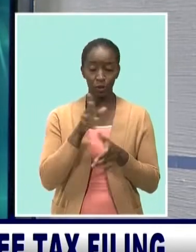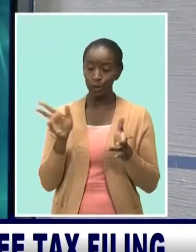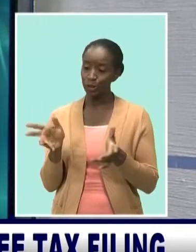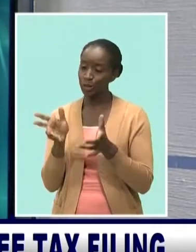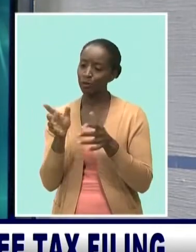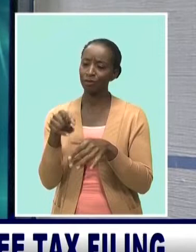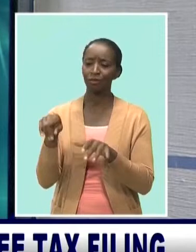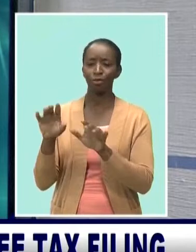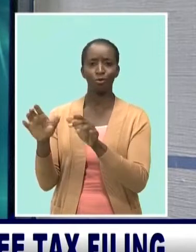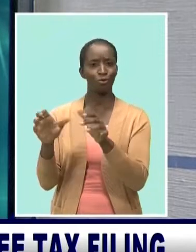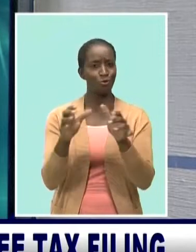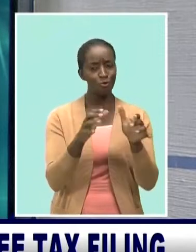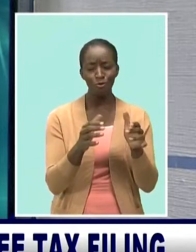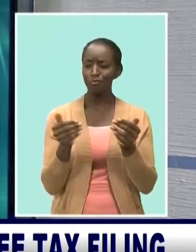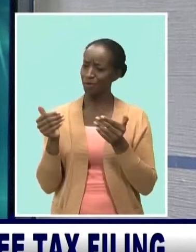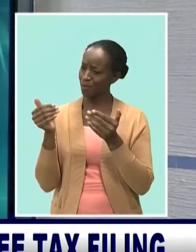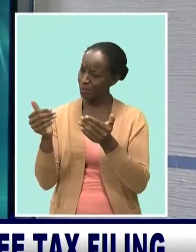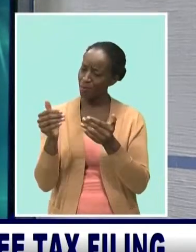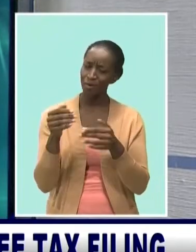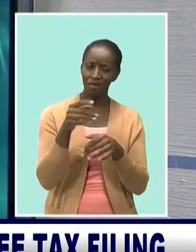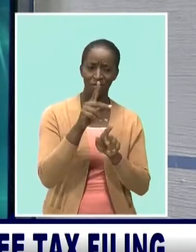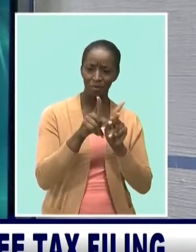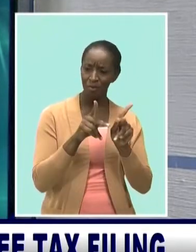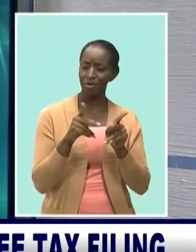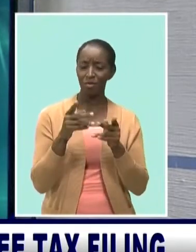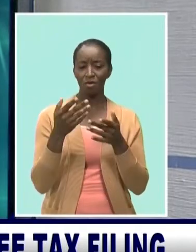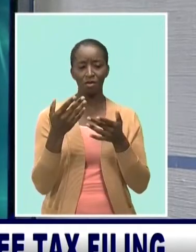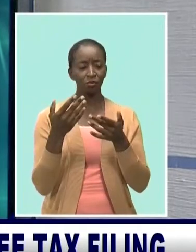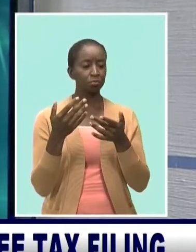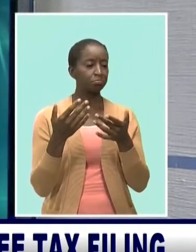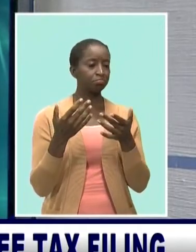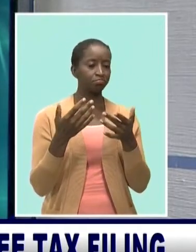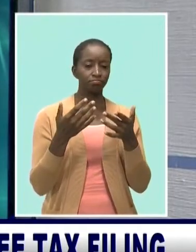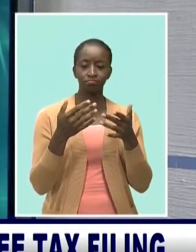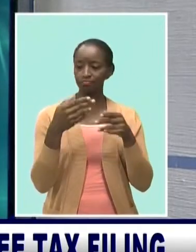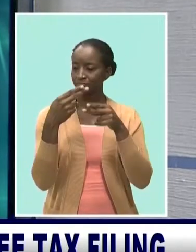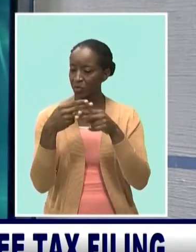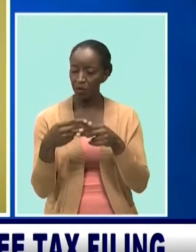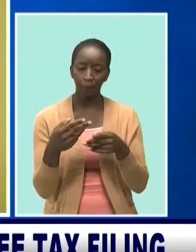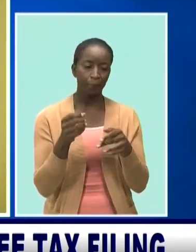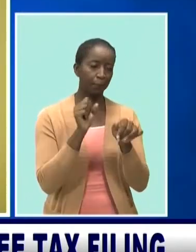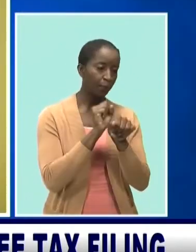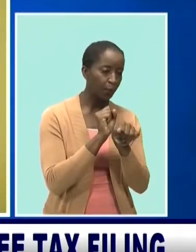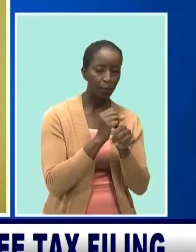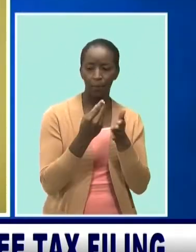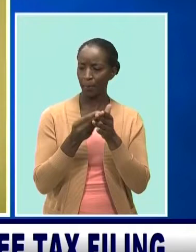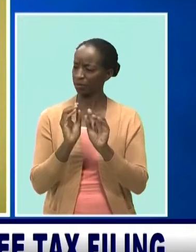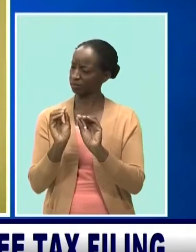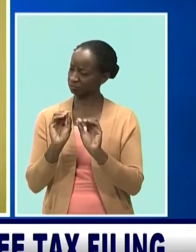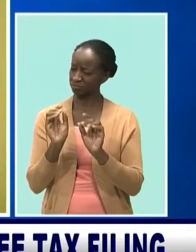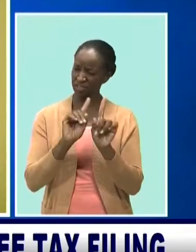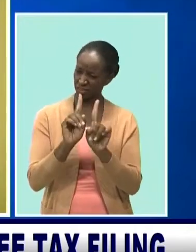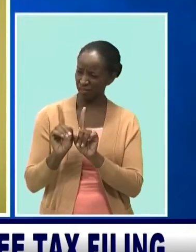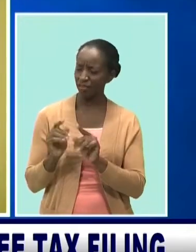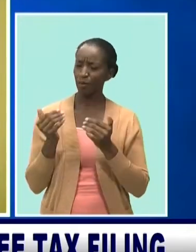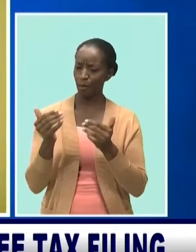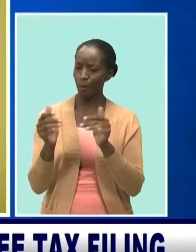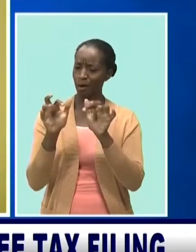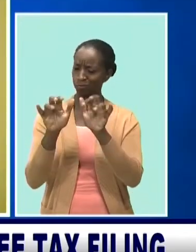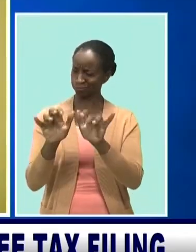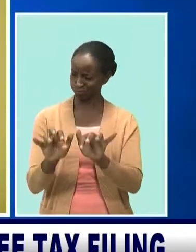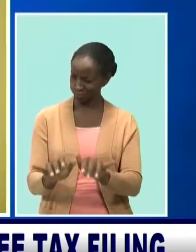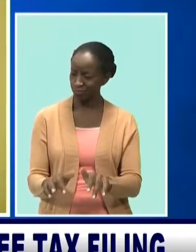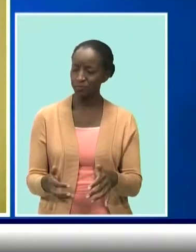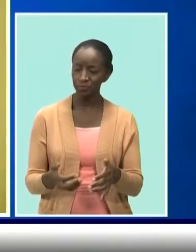Meanwhile, the BRA continues with its tax clinics. We have some more coming this Saturday, and then we are also going next